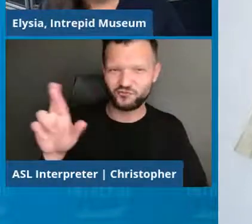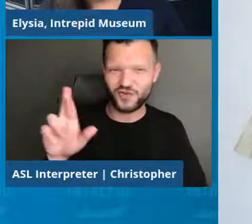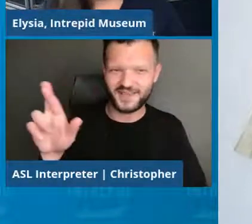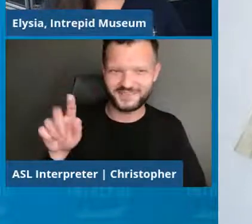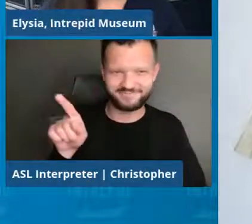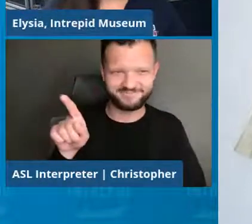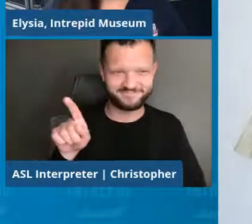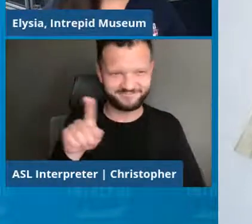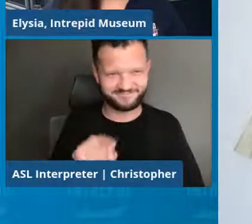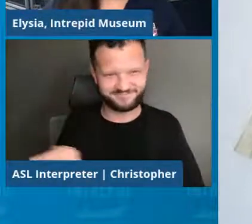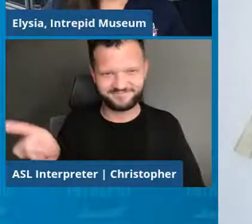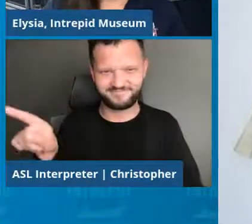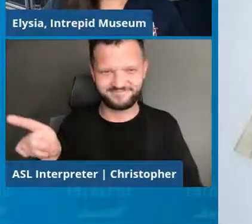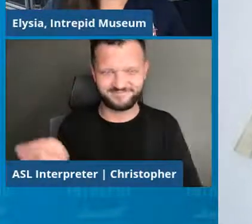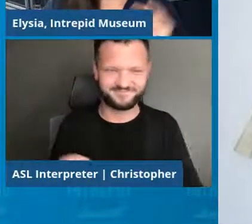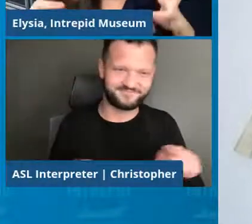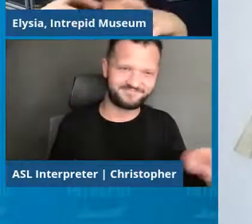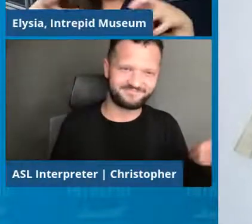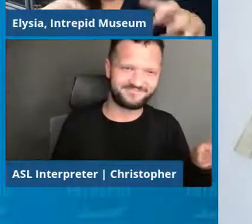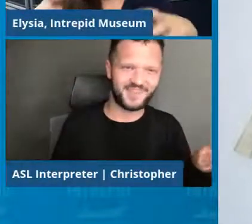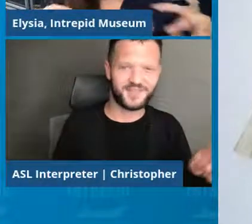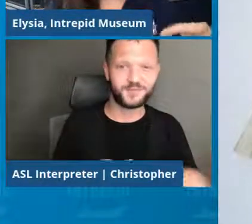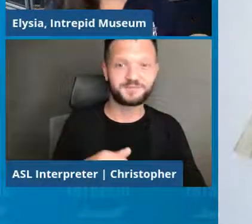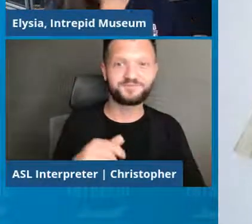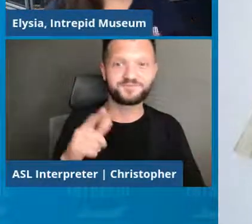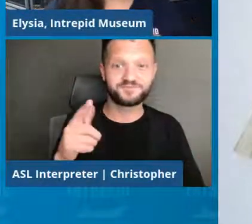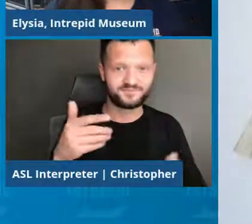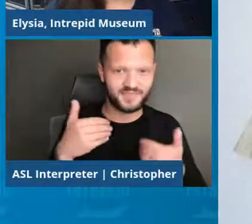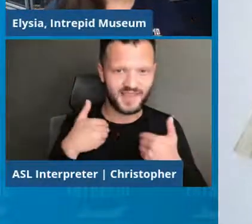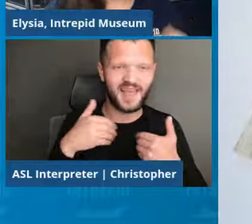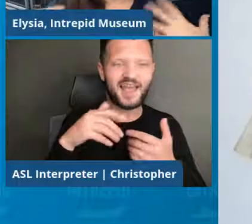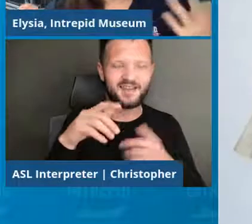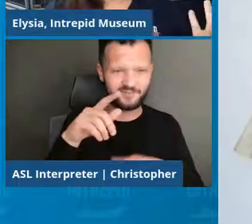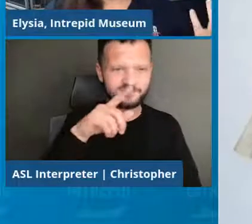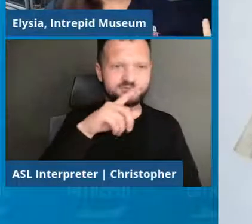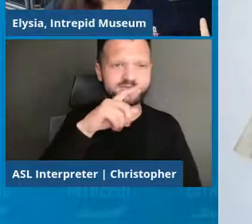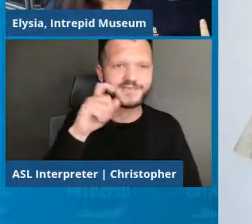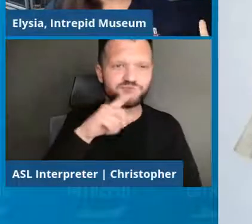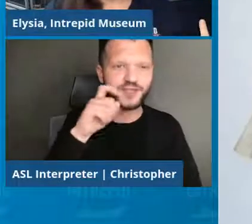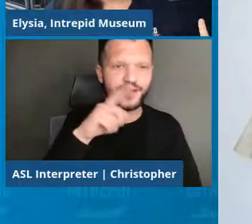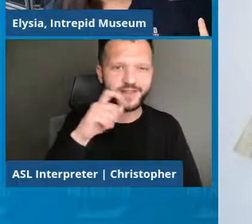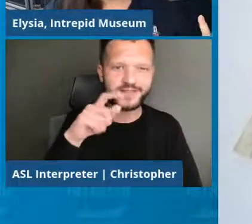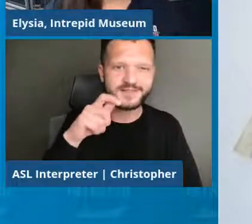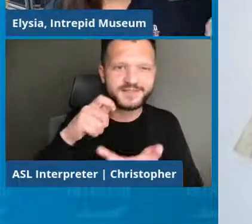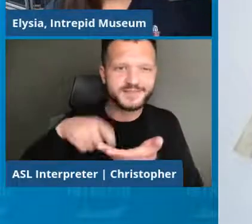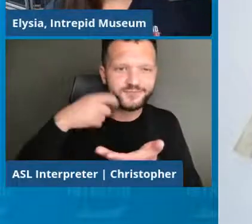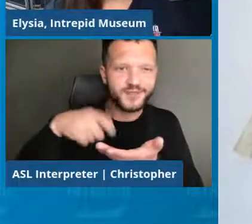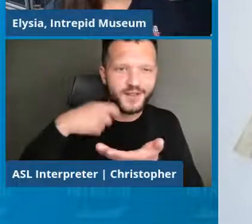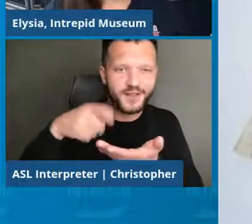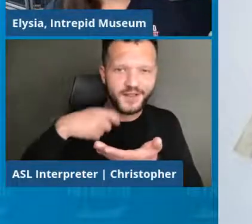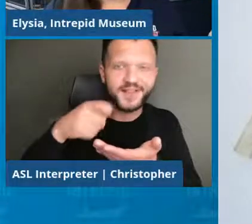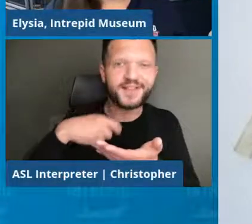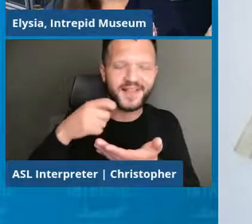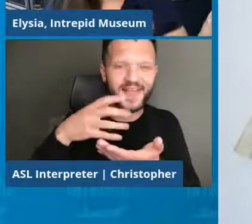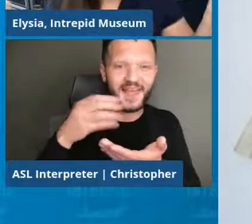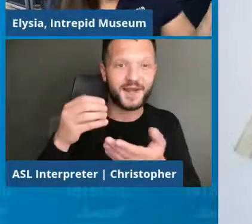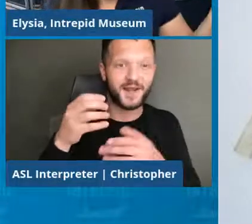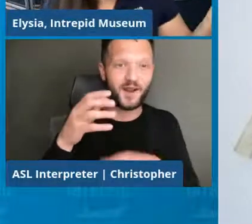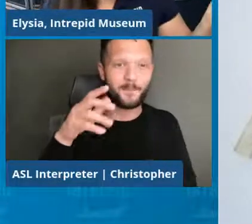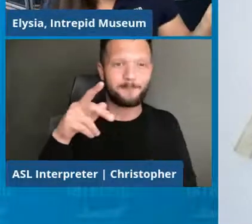cereal. And it's also got dehydrated milk powder mixed into it too. So if I had to guess, I would think that's